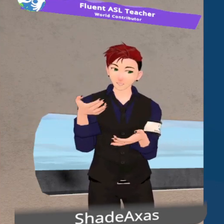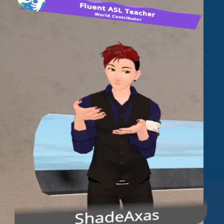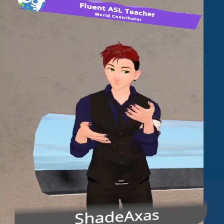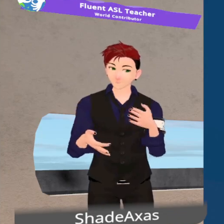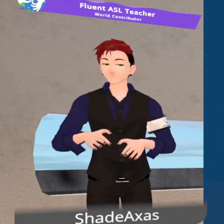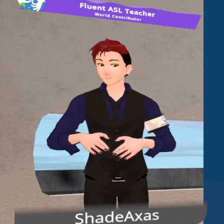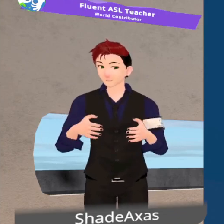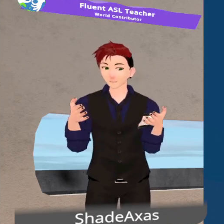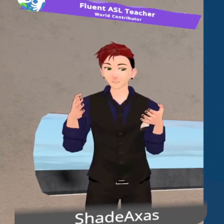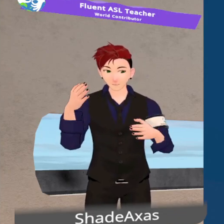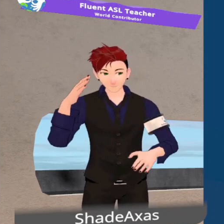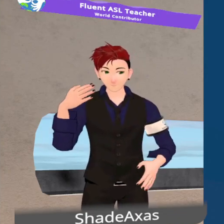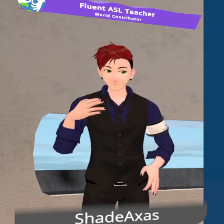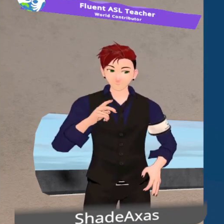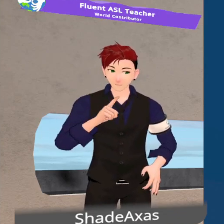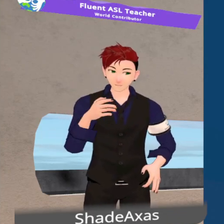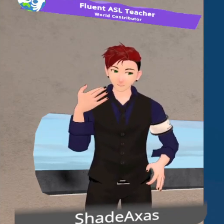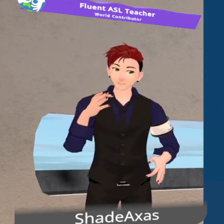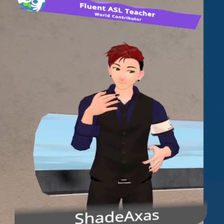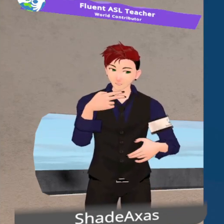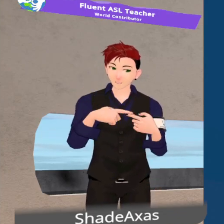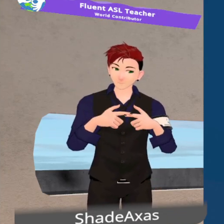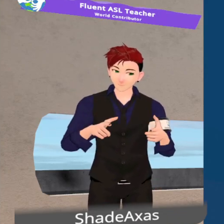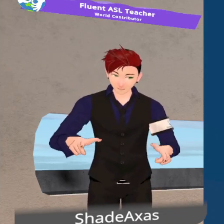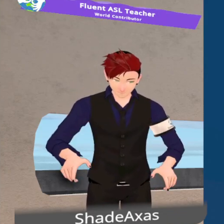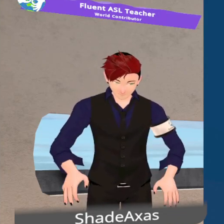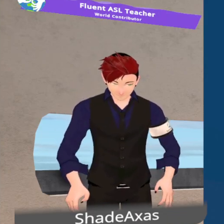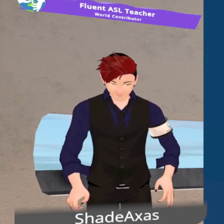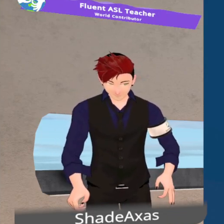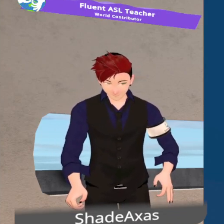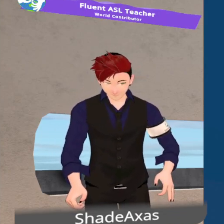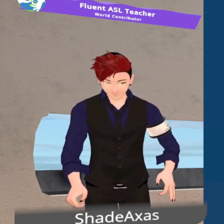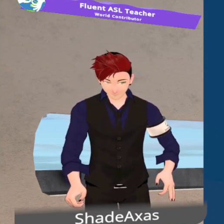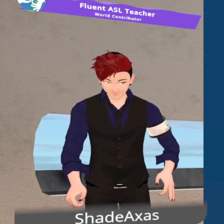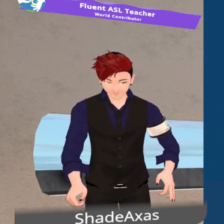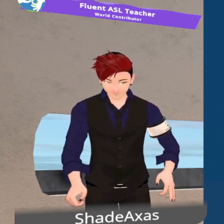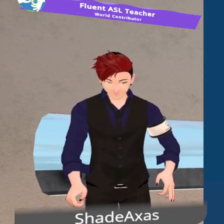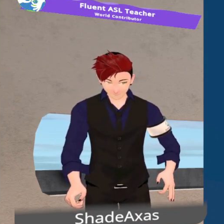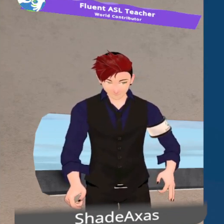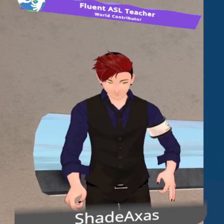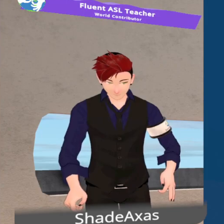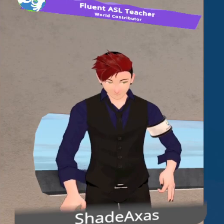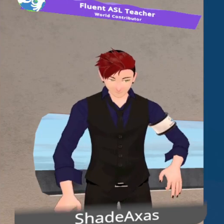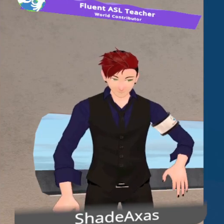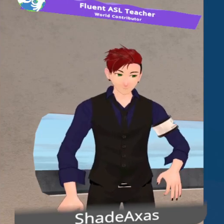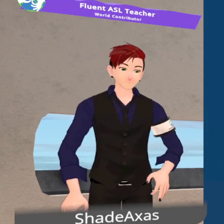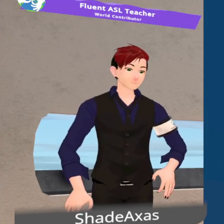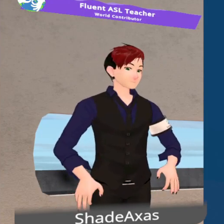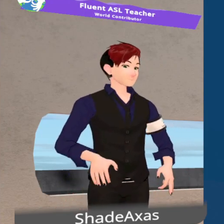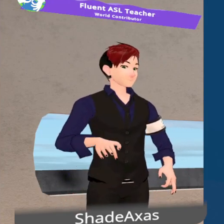a class, maybe. I'm sure you guys know what sign language is.